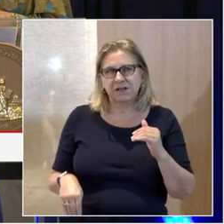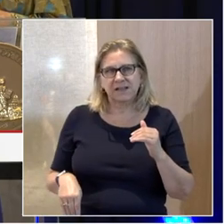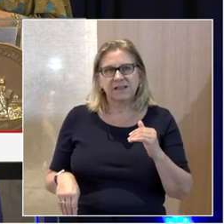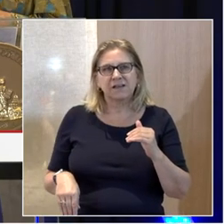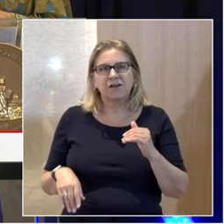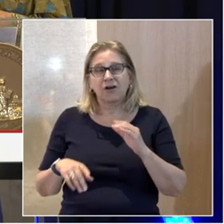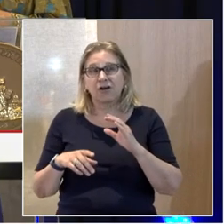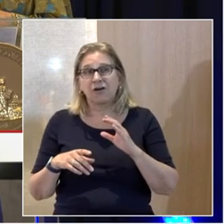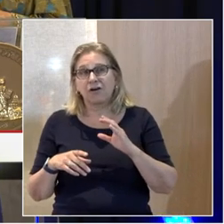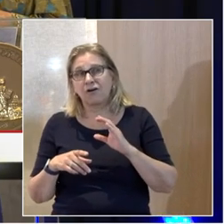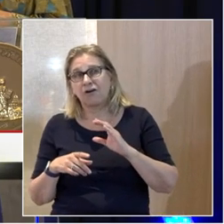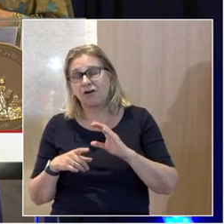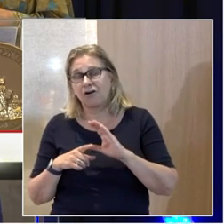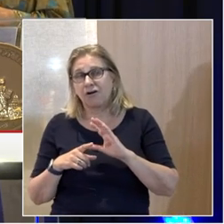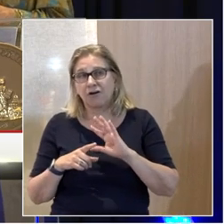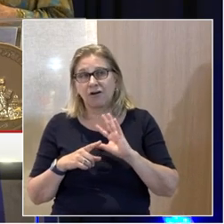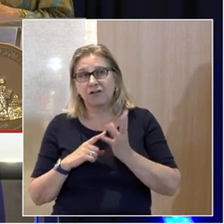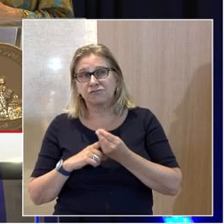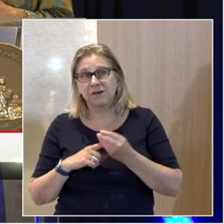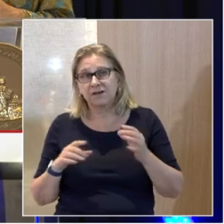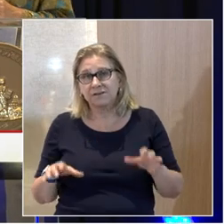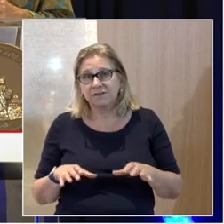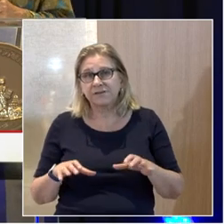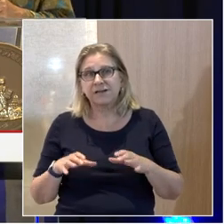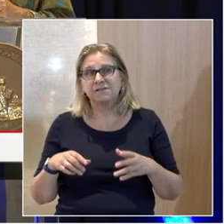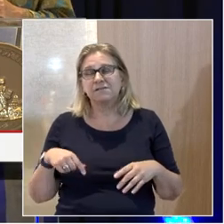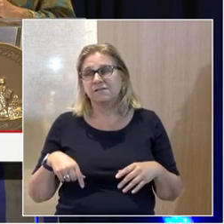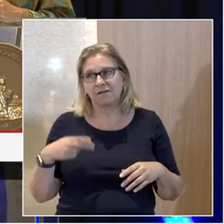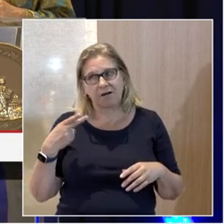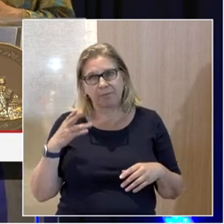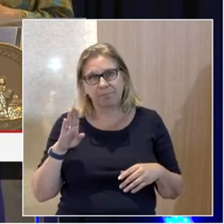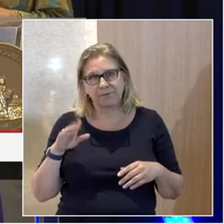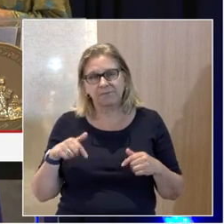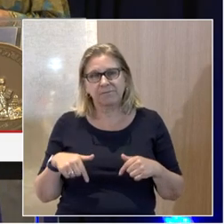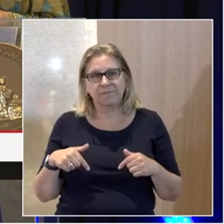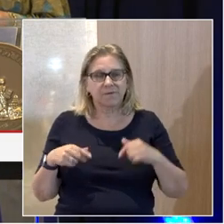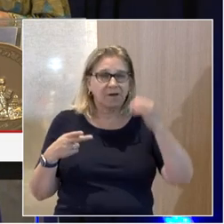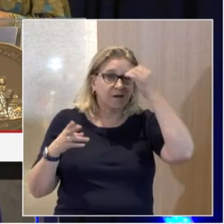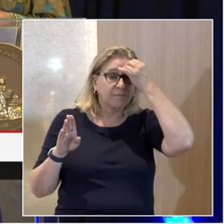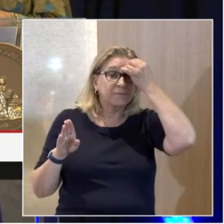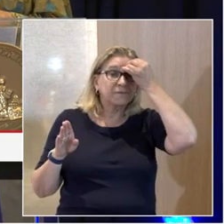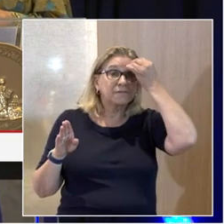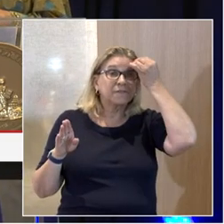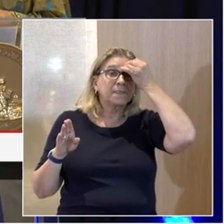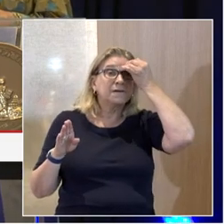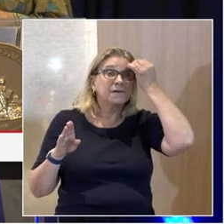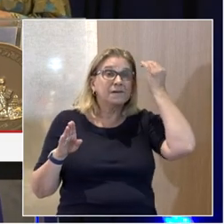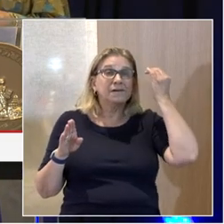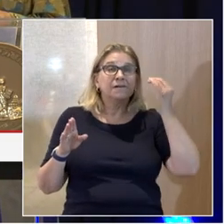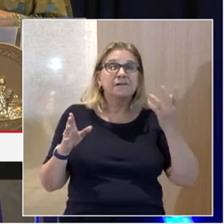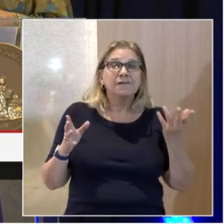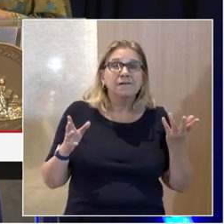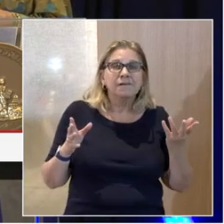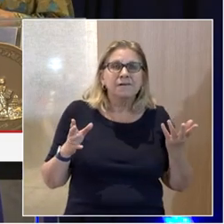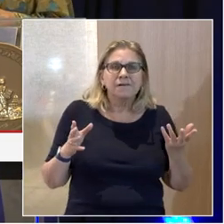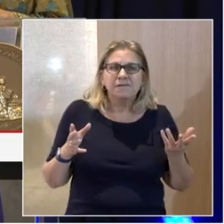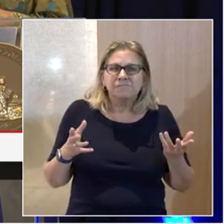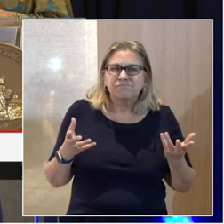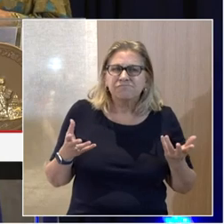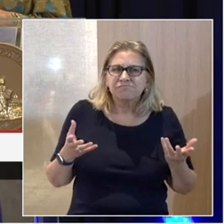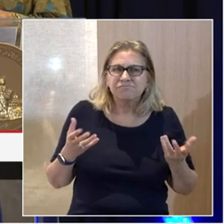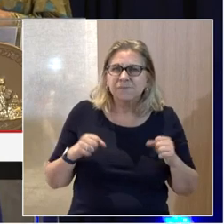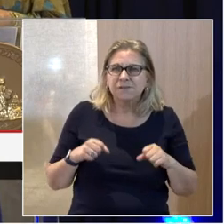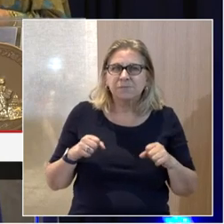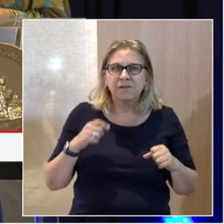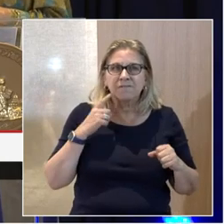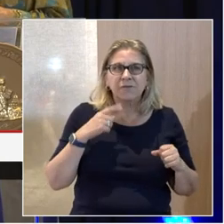and Livable Neighborhood. What would make it possible for us to deliver on this